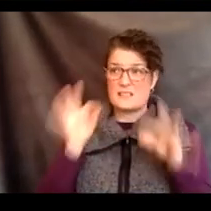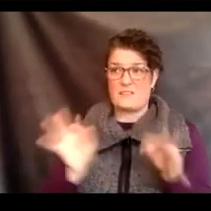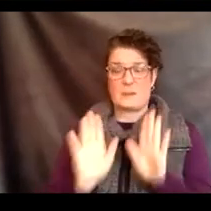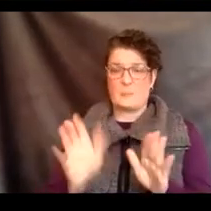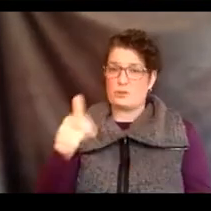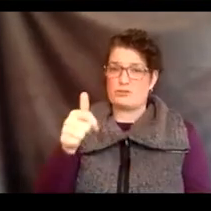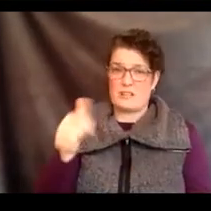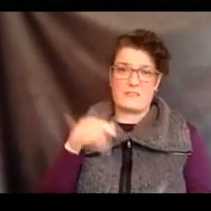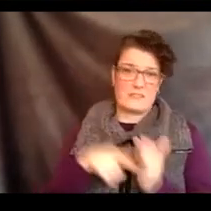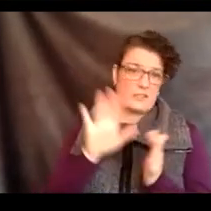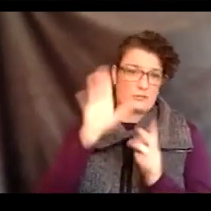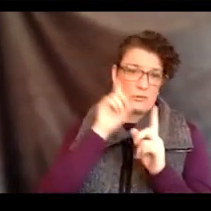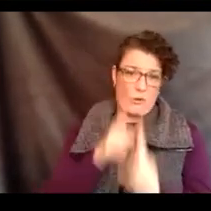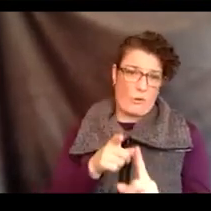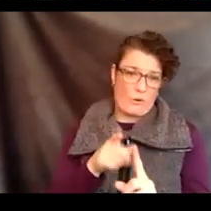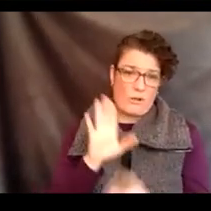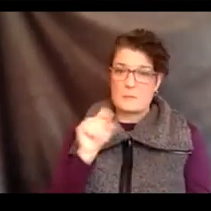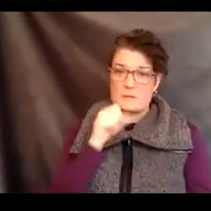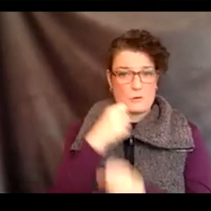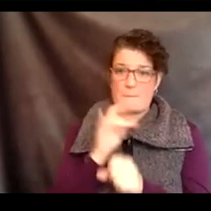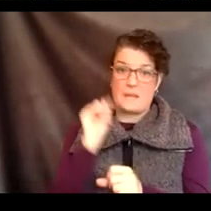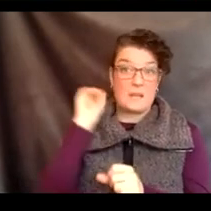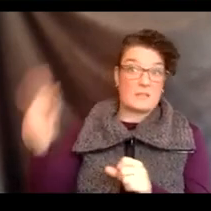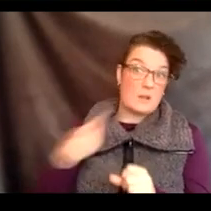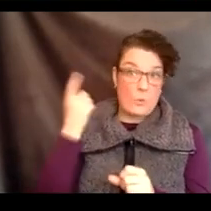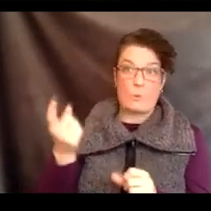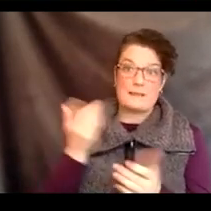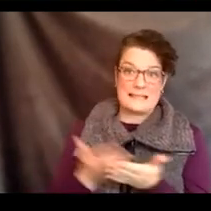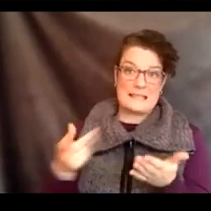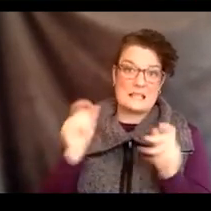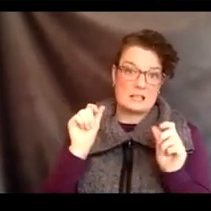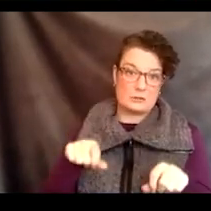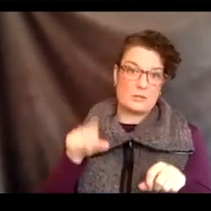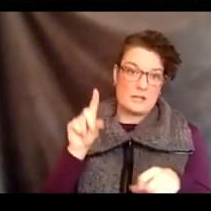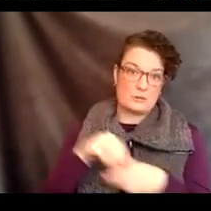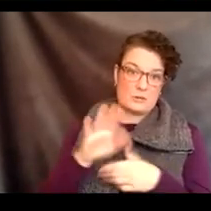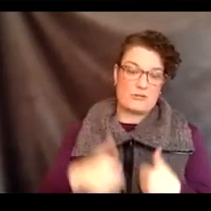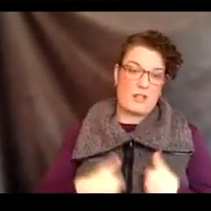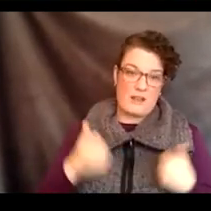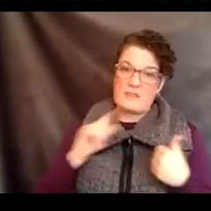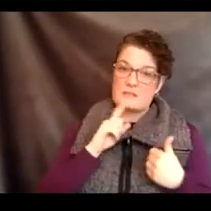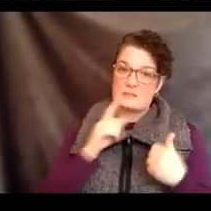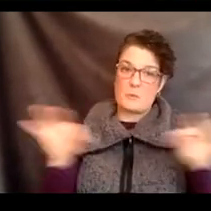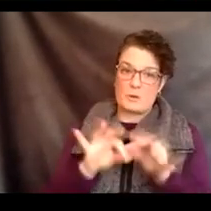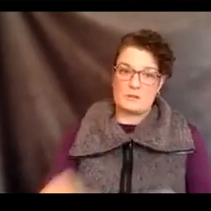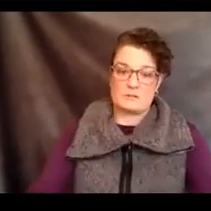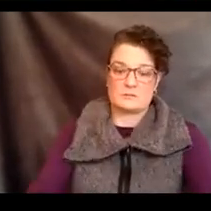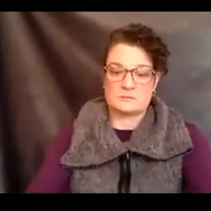if this is your goal, but don't make it be the only thing that you can do in your life. So that's super important, I think.